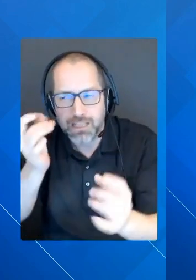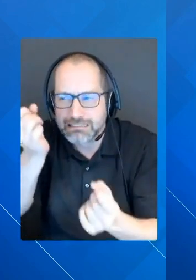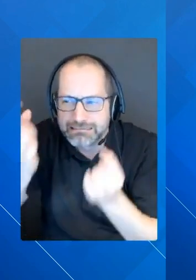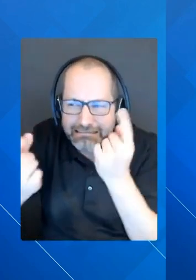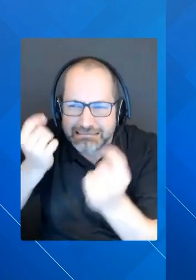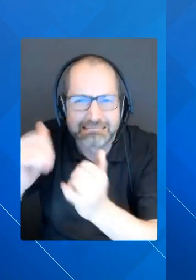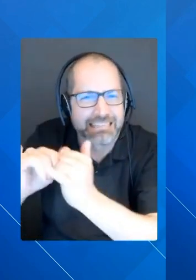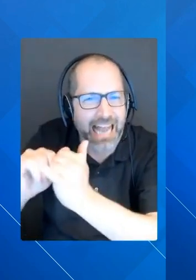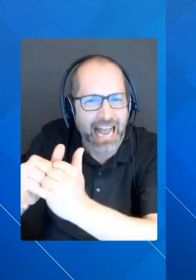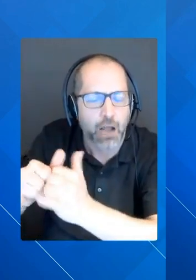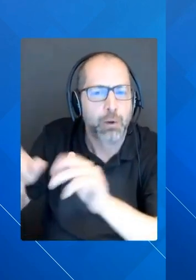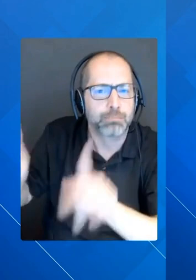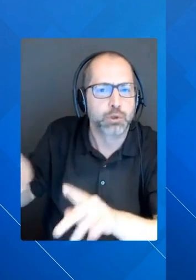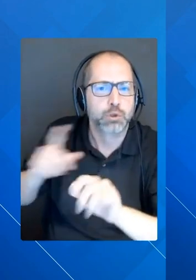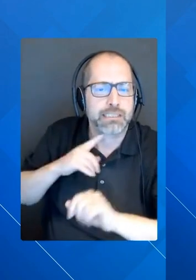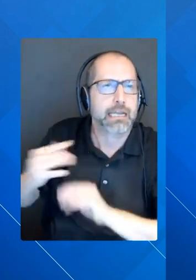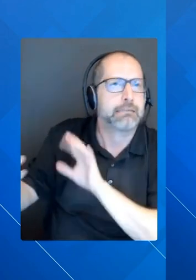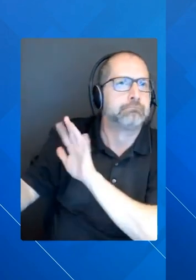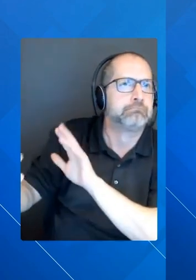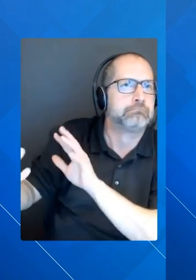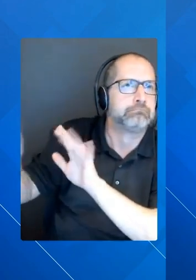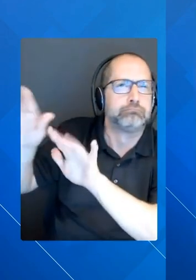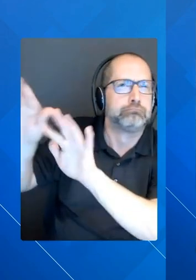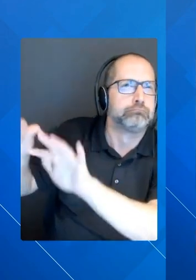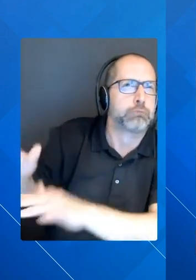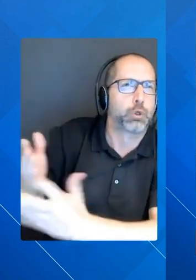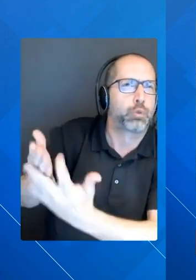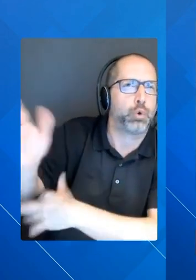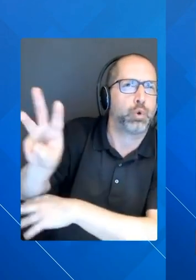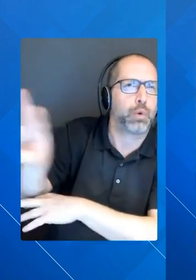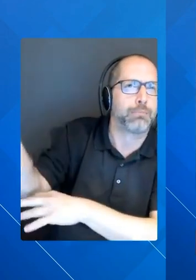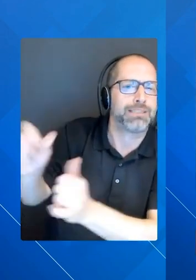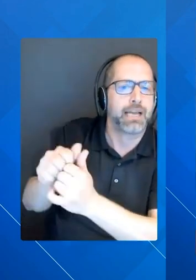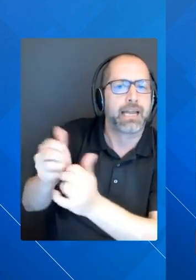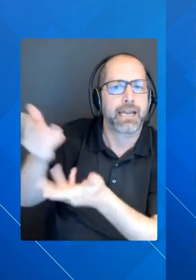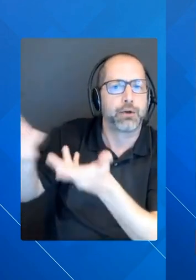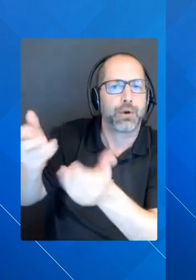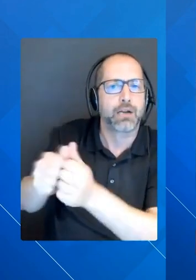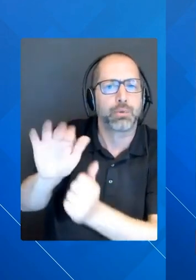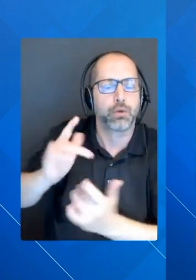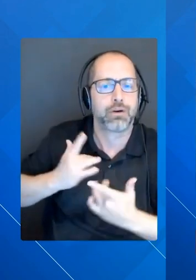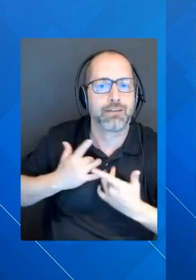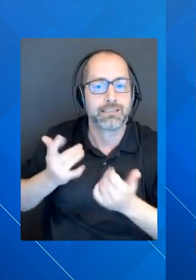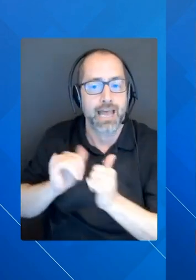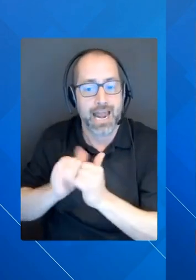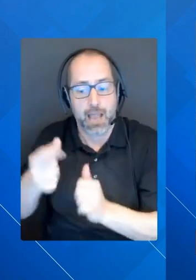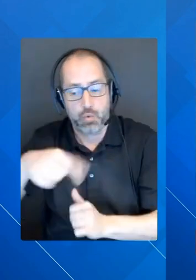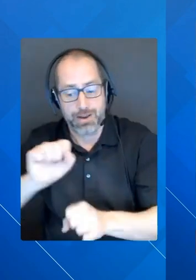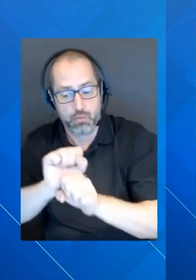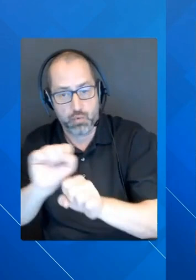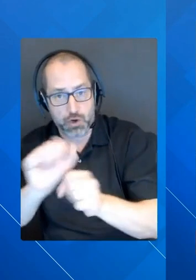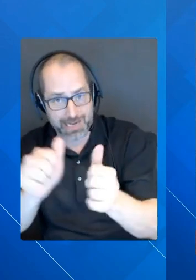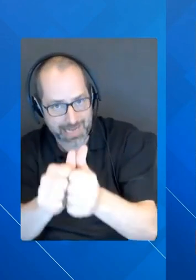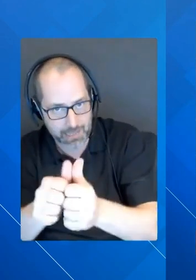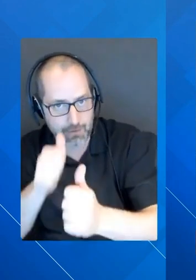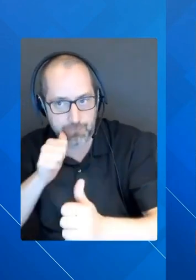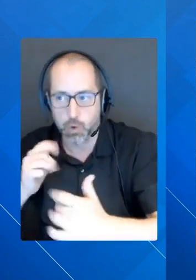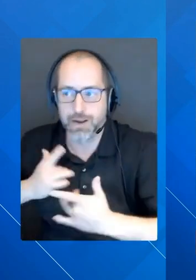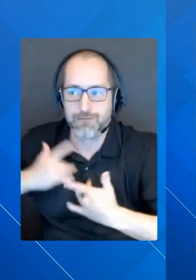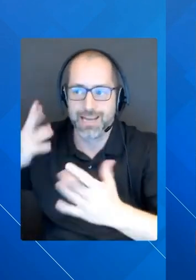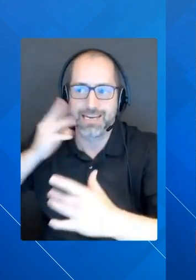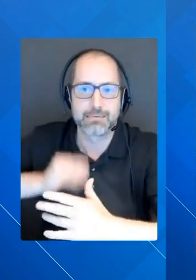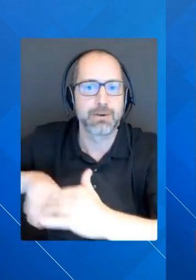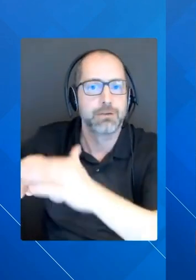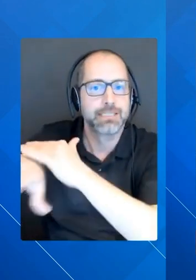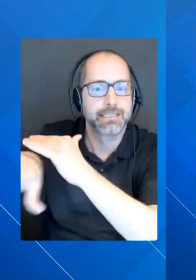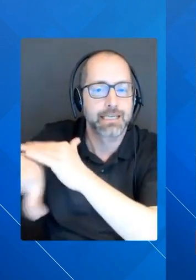that attendees can interact with your events and how we are working together on accessible event experiences. On our end, we've made